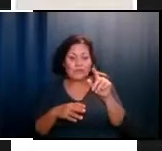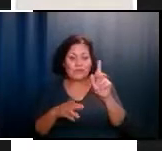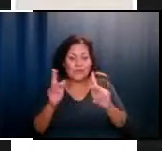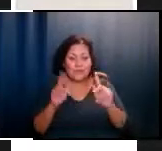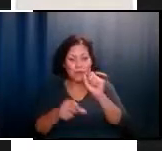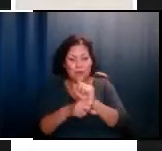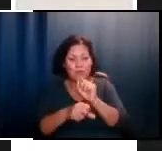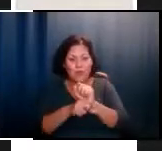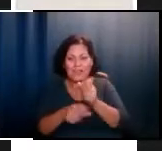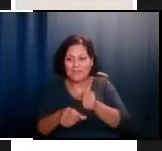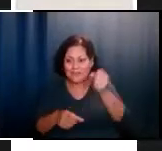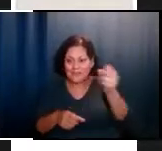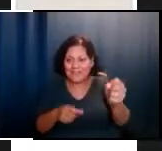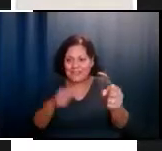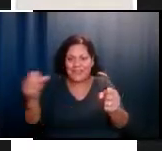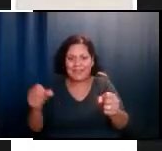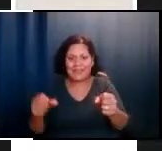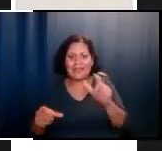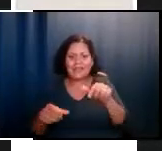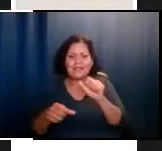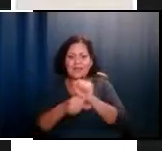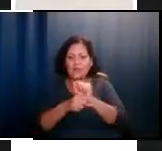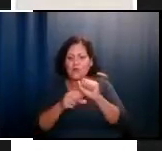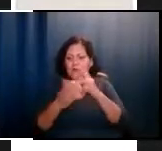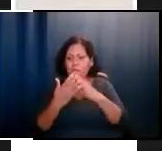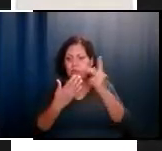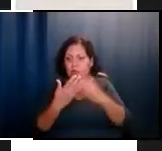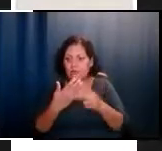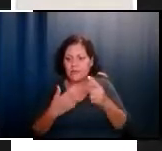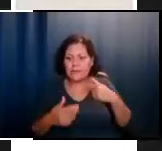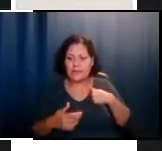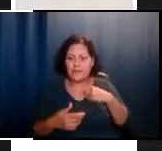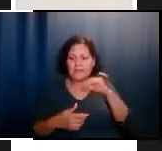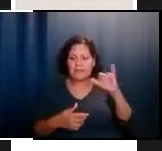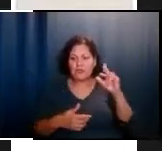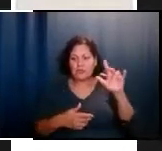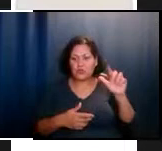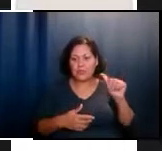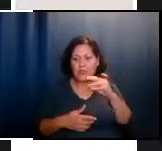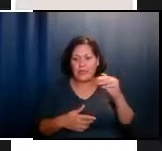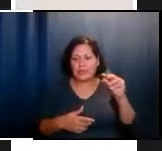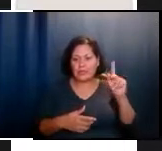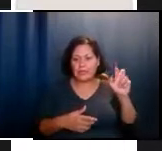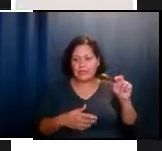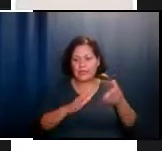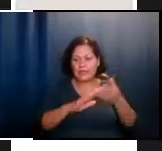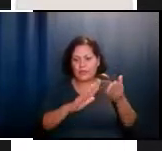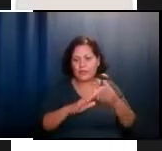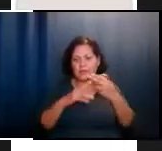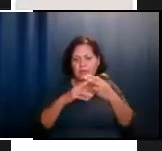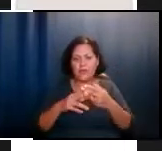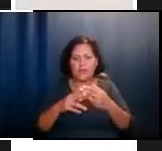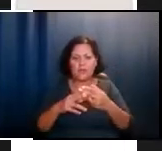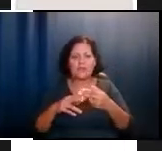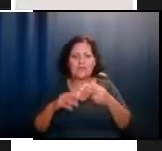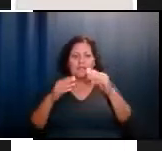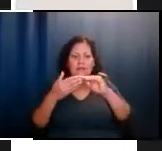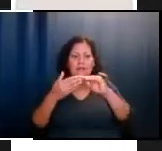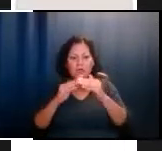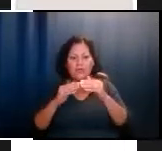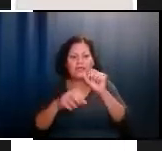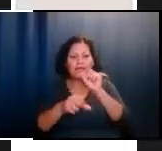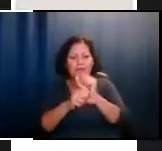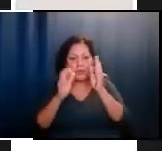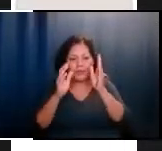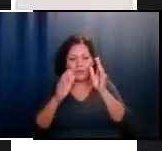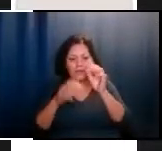This program that Julia and I and Ken run is called the Community Employment Program, or we call it the CEP. And